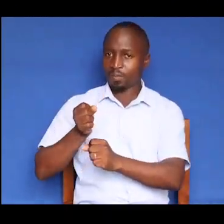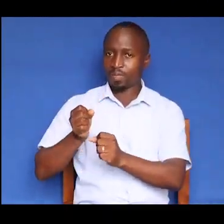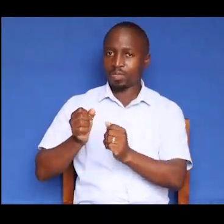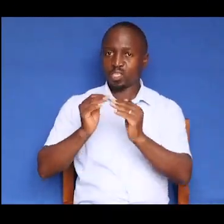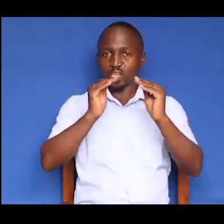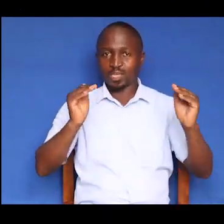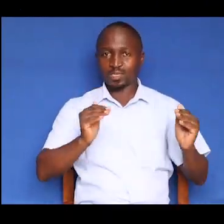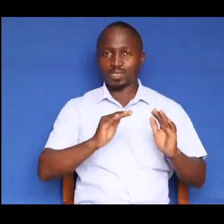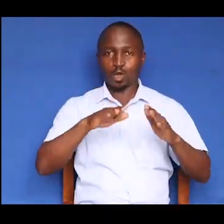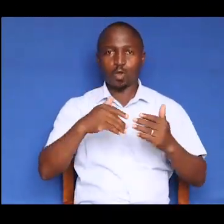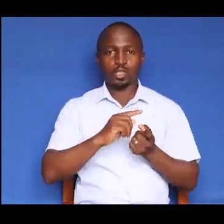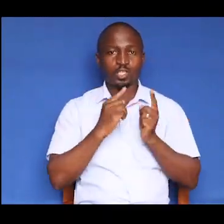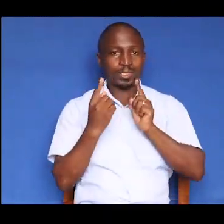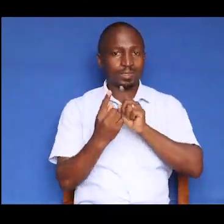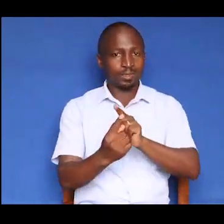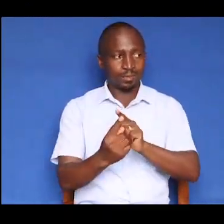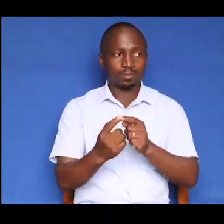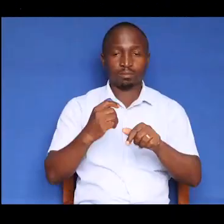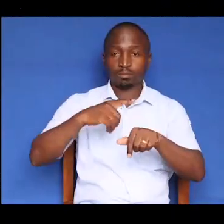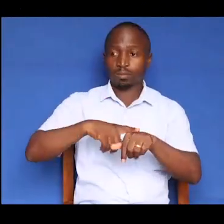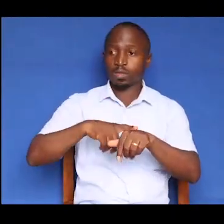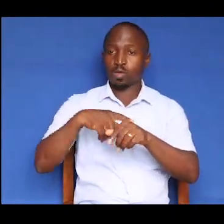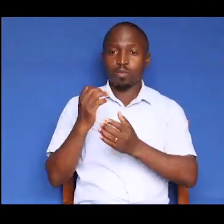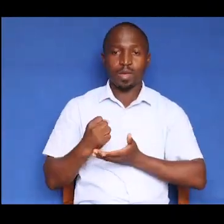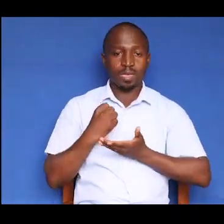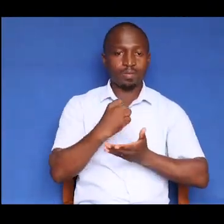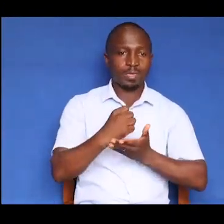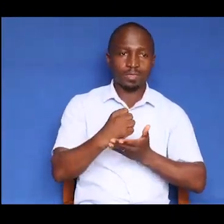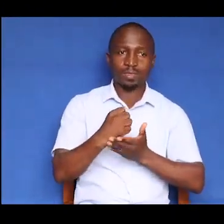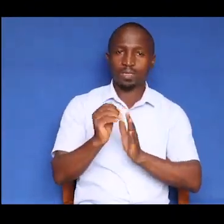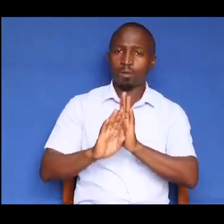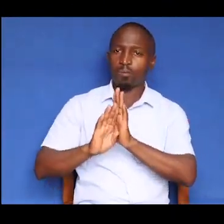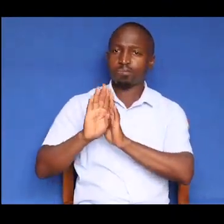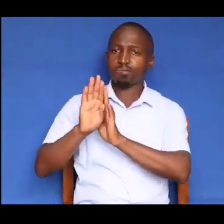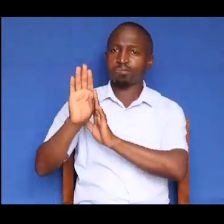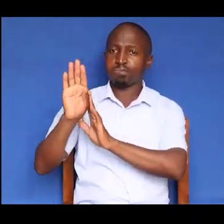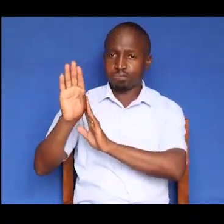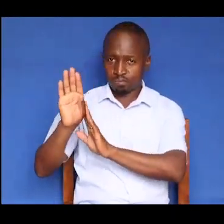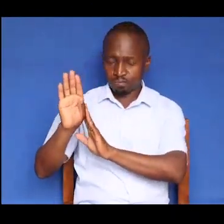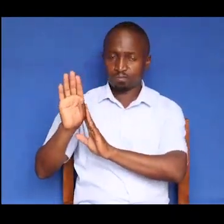when investment has increased, when investment